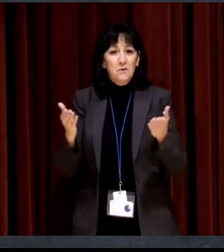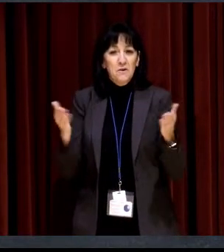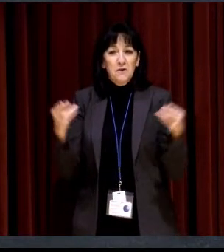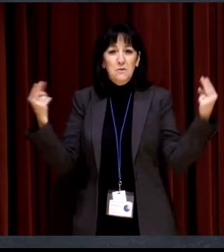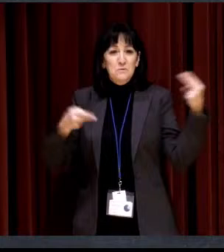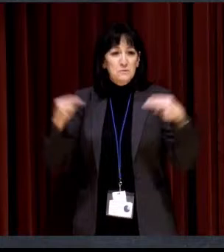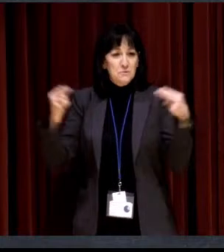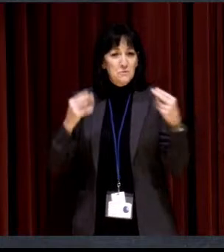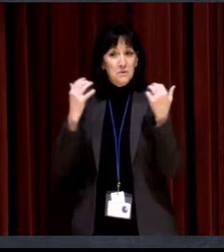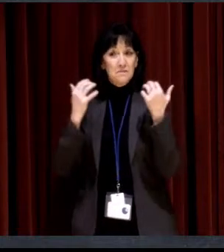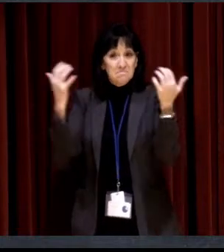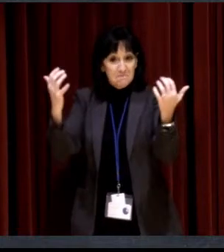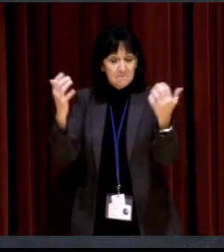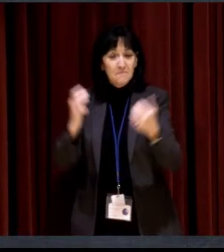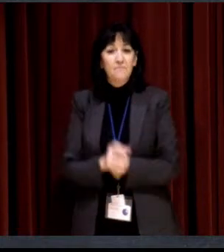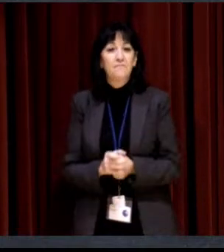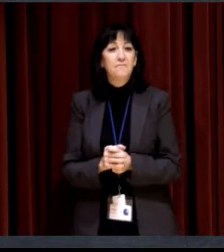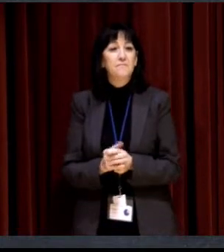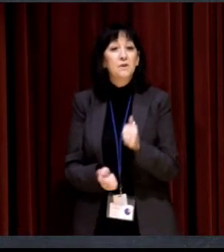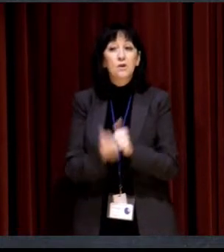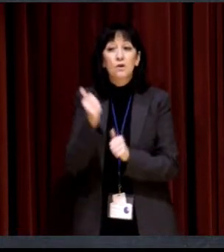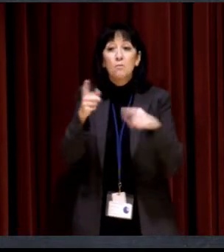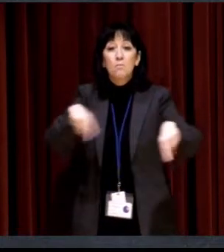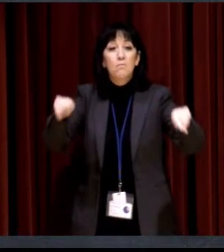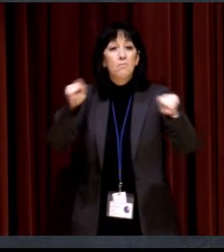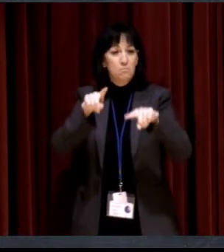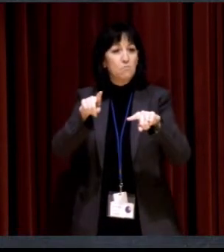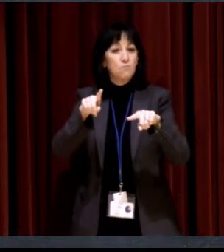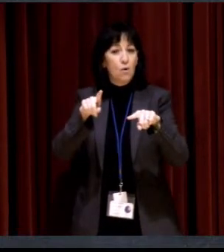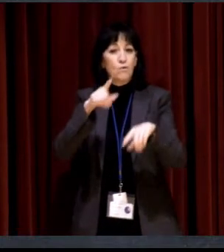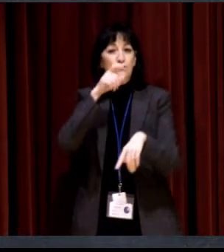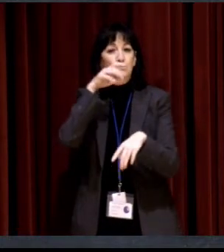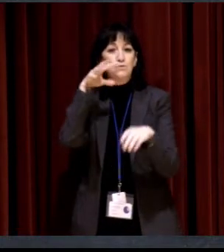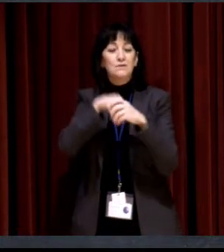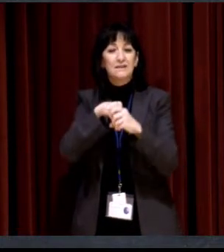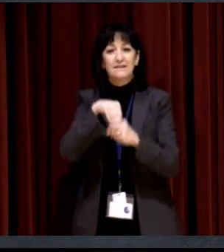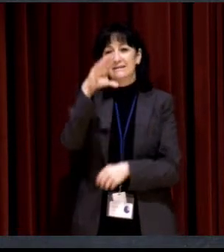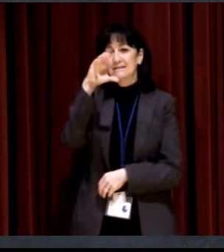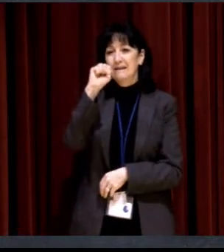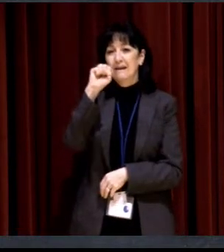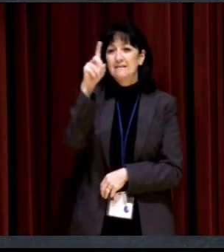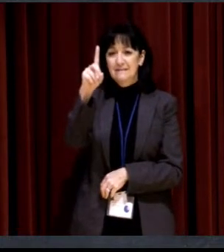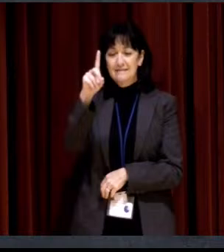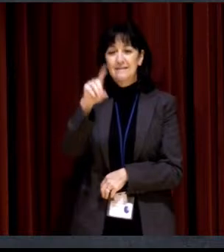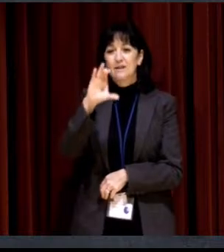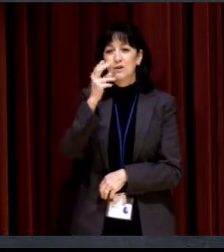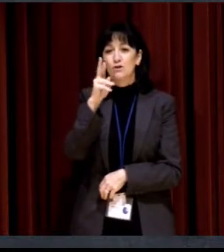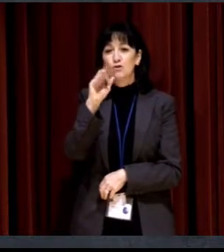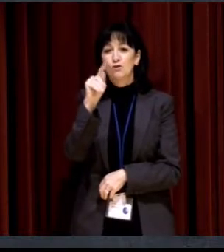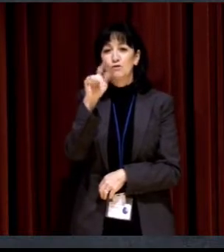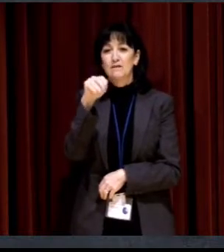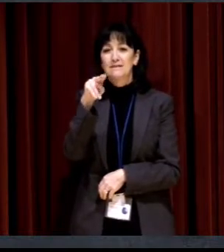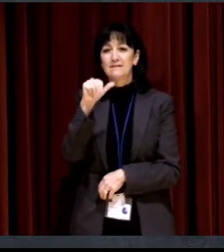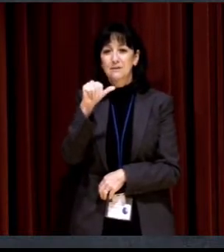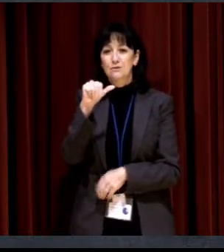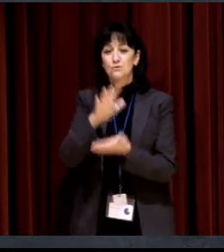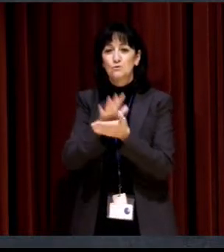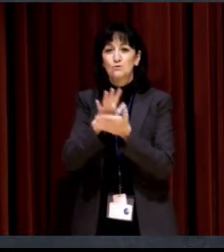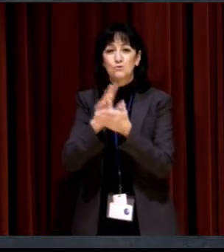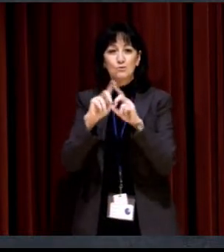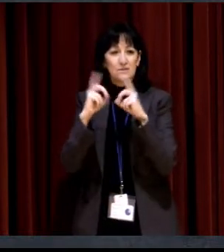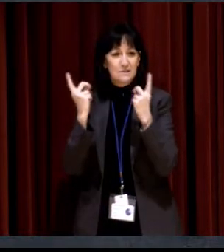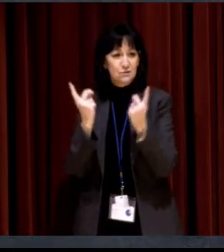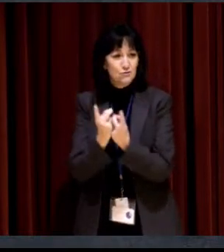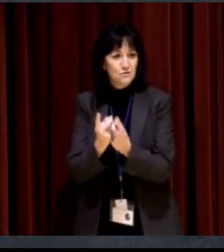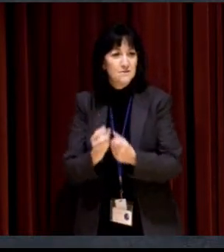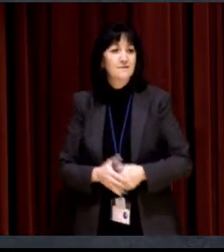of which are representatives from Christina School District. Dan Shelton, we appreciate you being here as well, and your